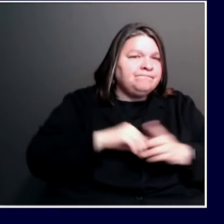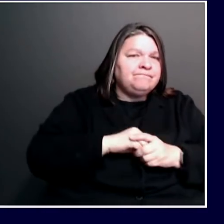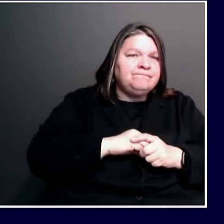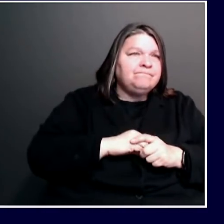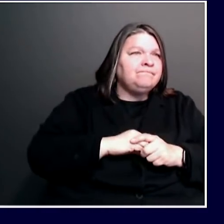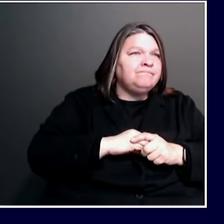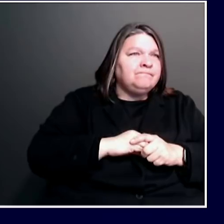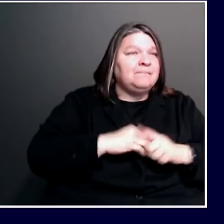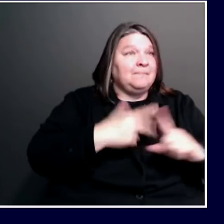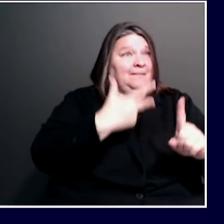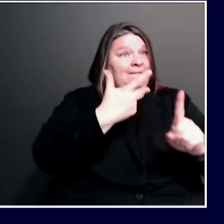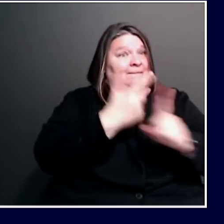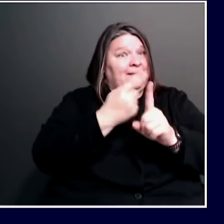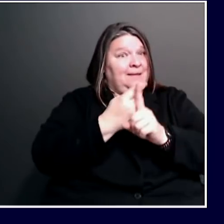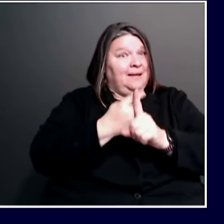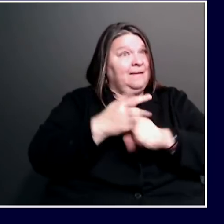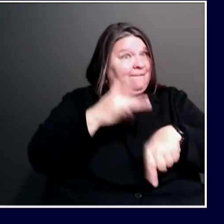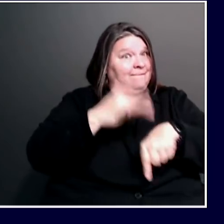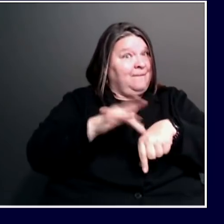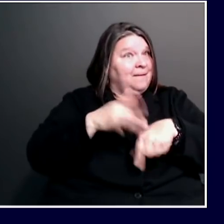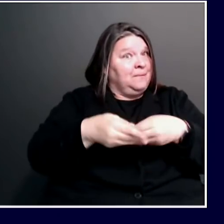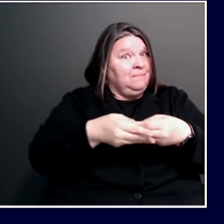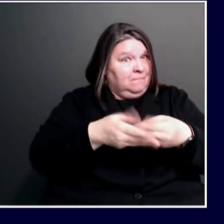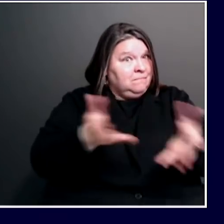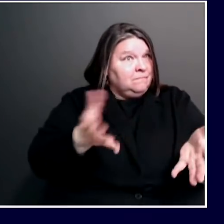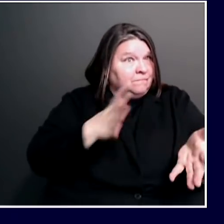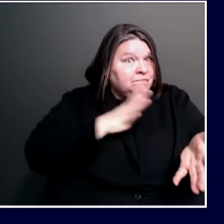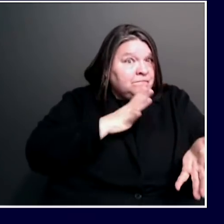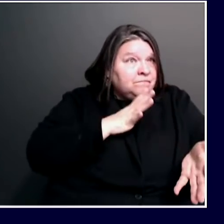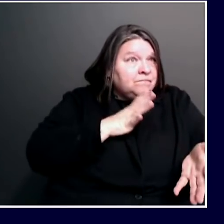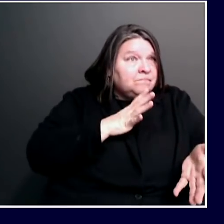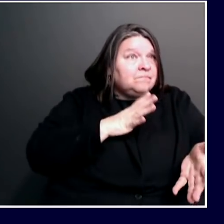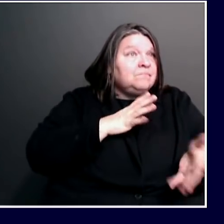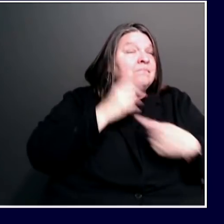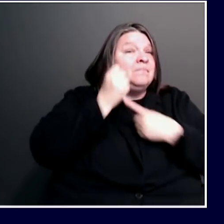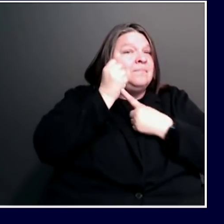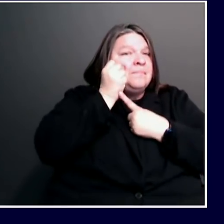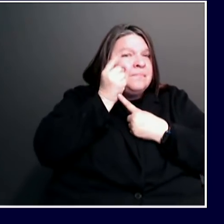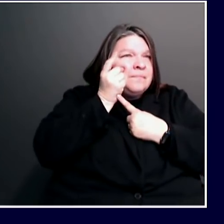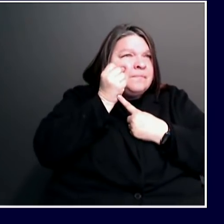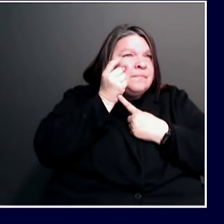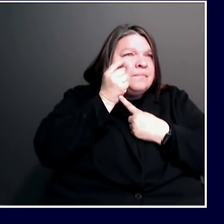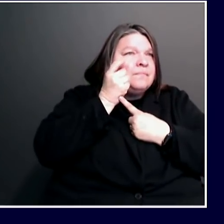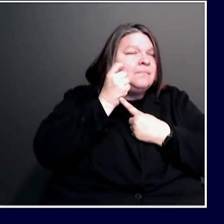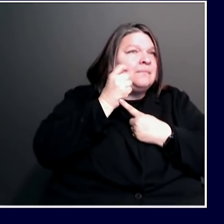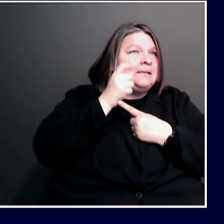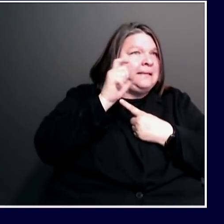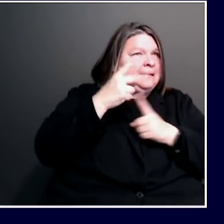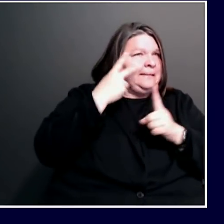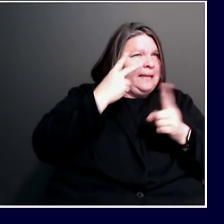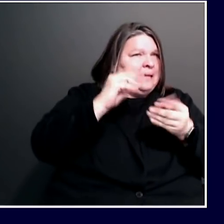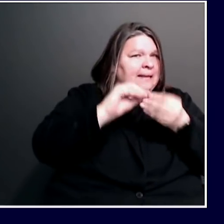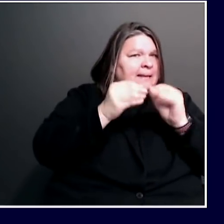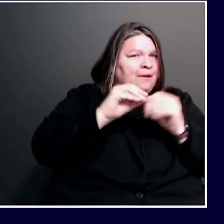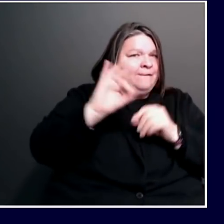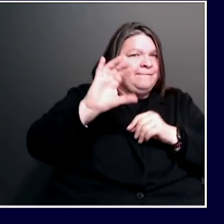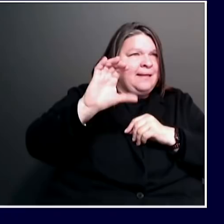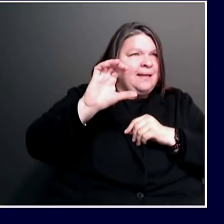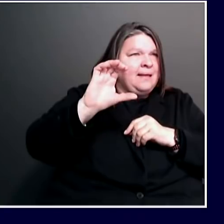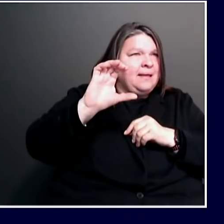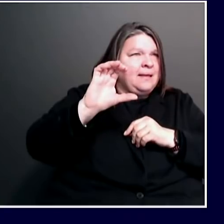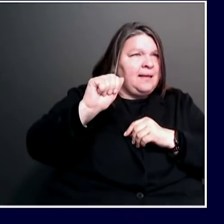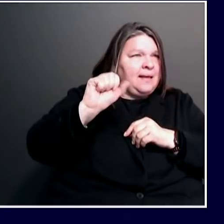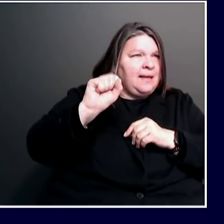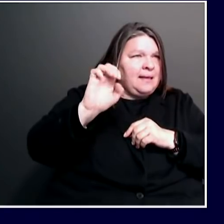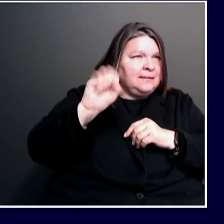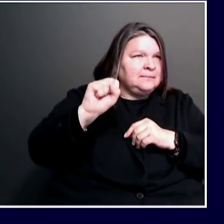definitely a step in the right direction, but we also have to see what it means for reductions in cases overall. So I'm encouraged by this news,